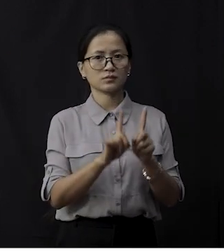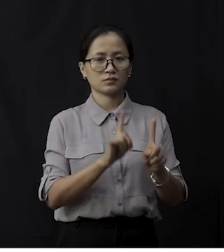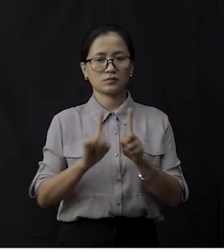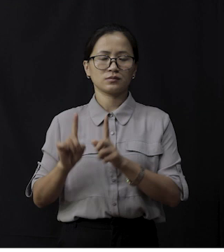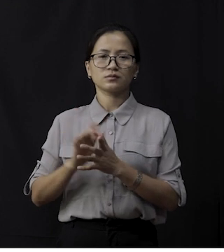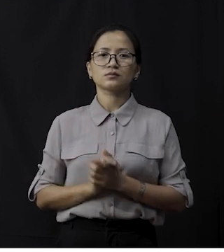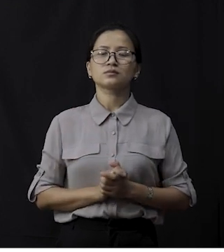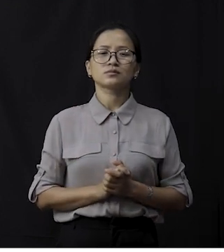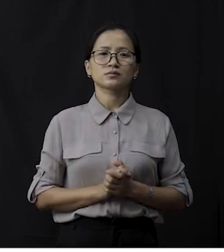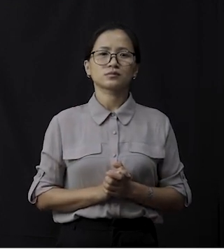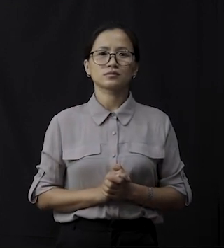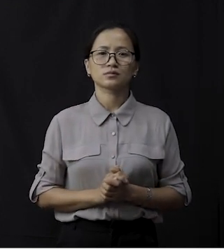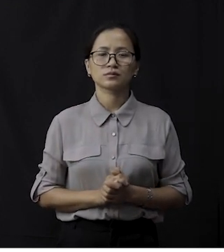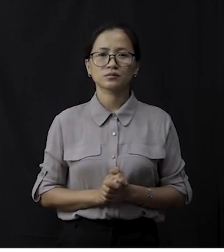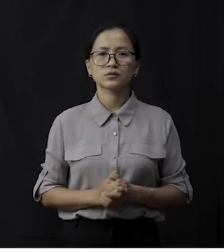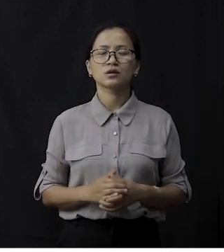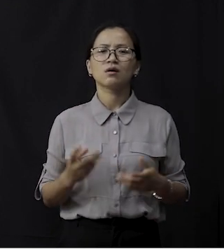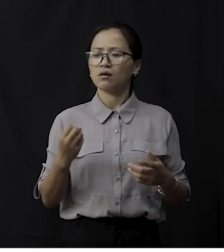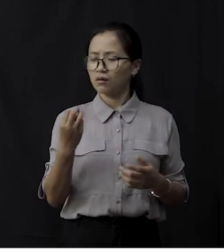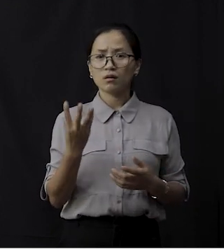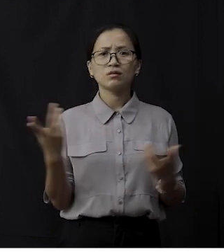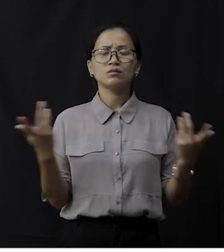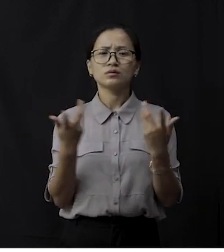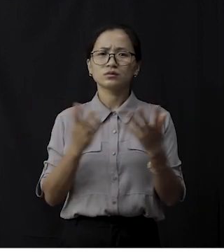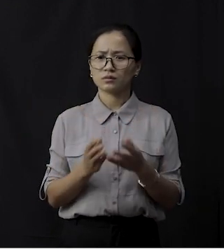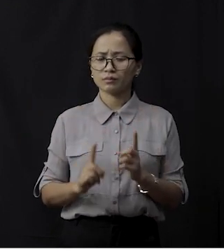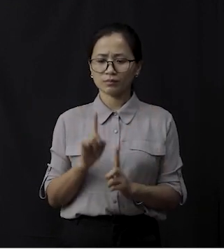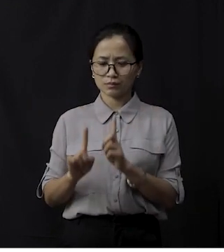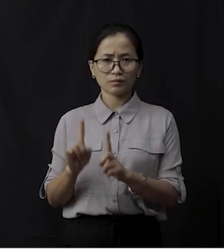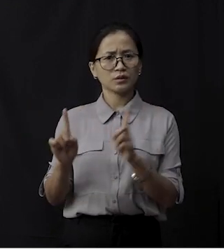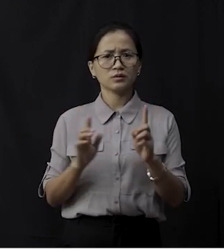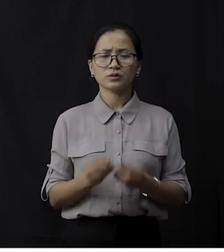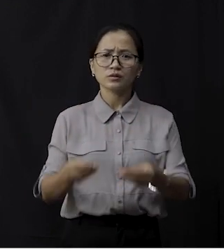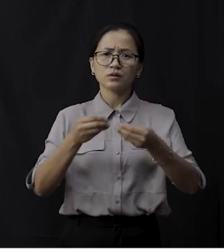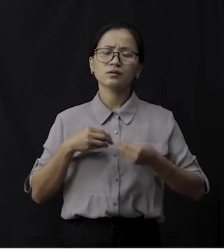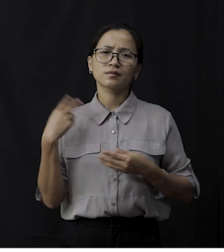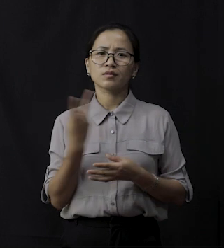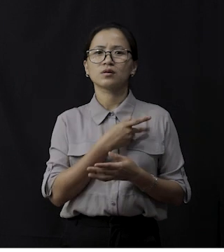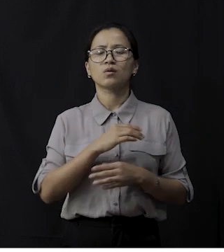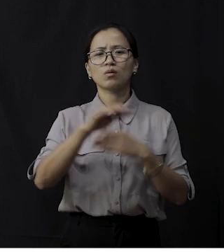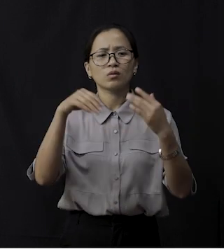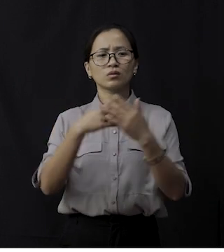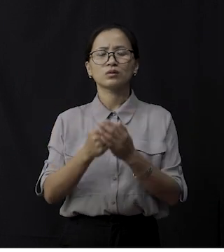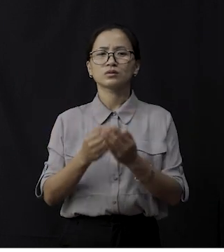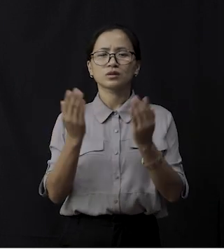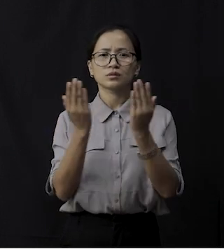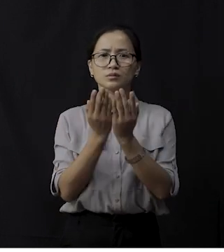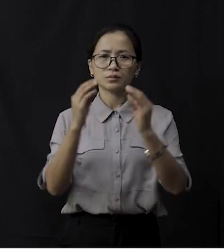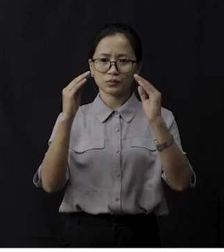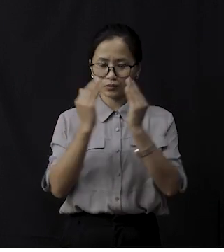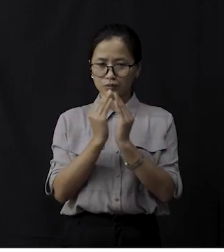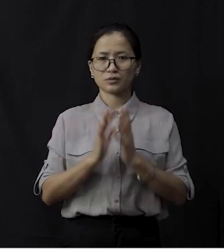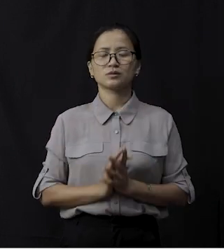plants. Okay? So, how much is plants giving us? So much, right? All the books. Without the